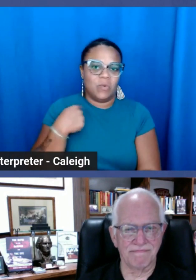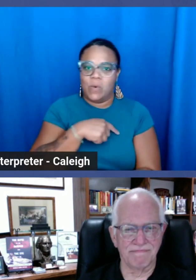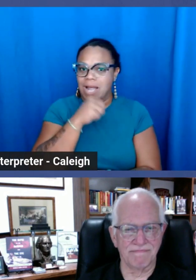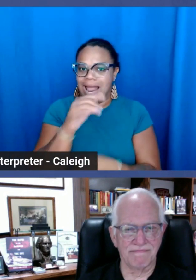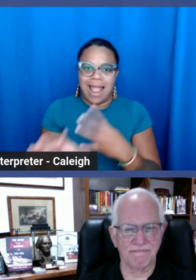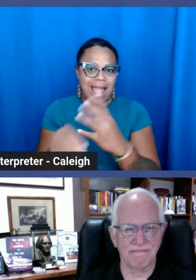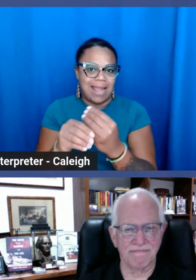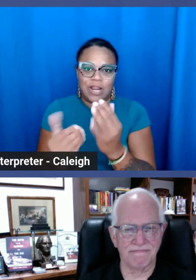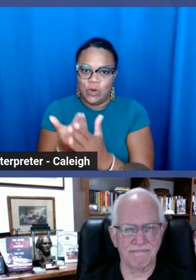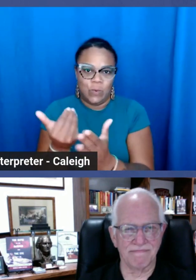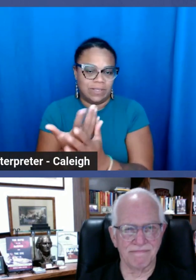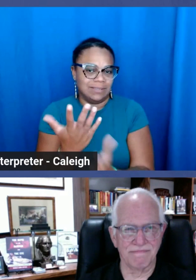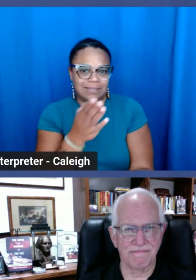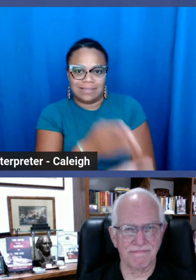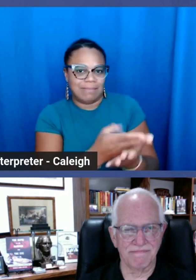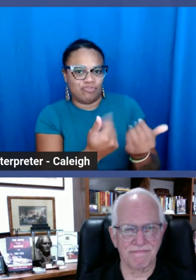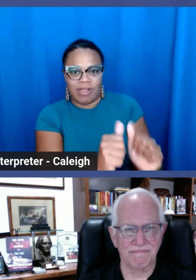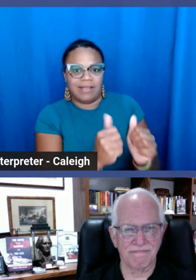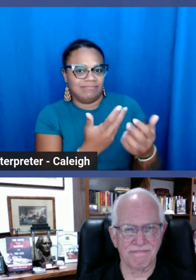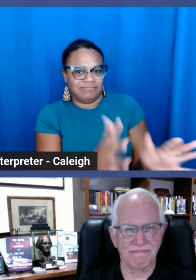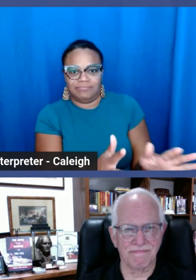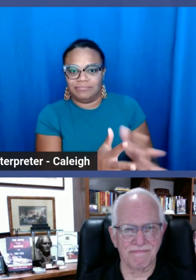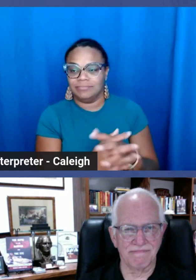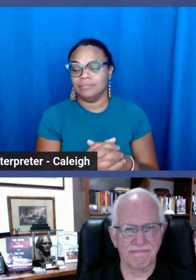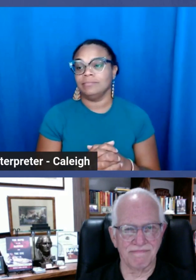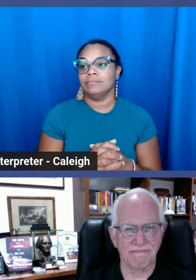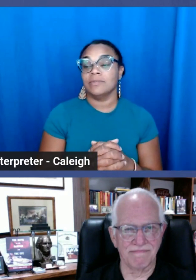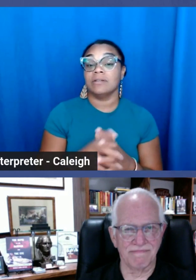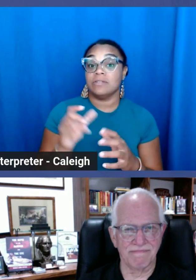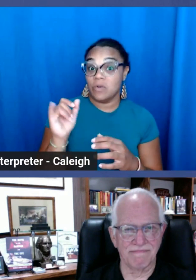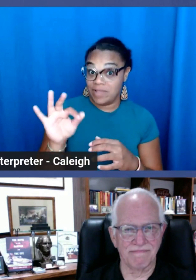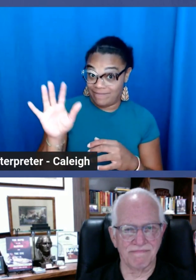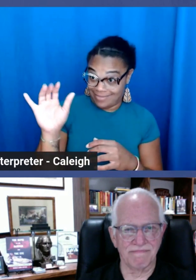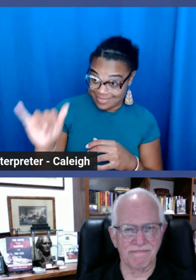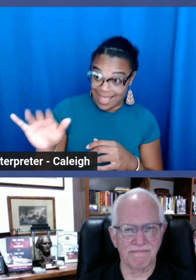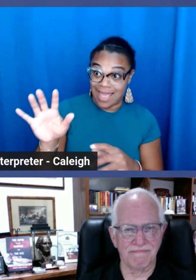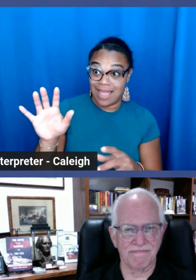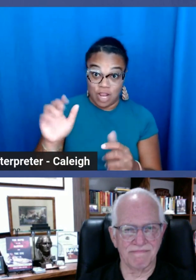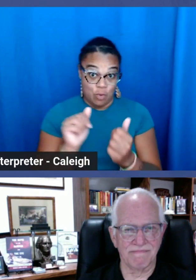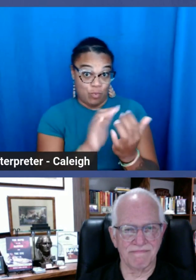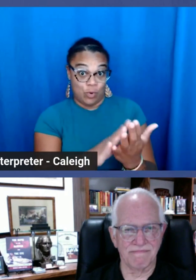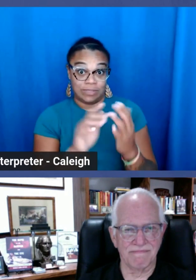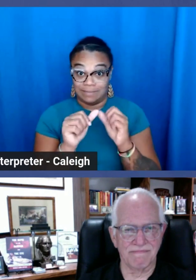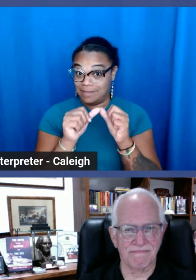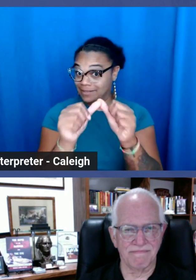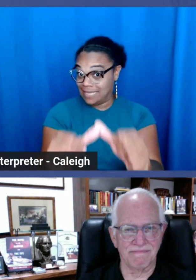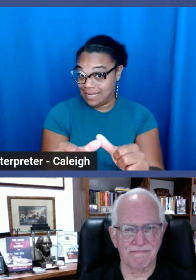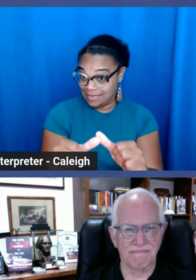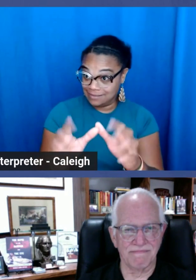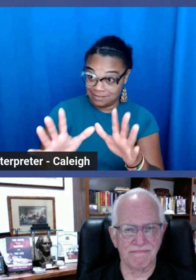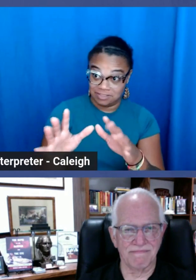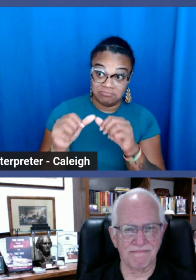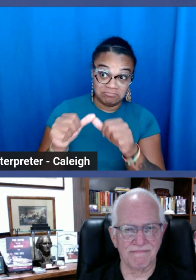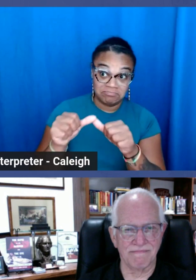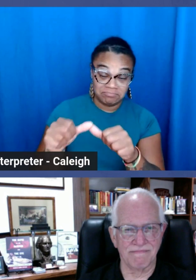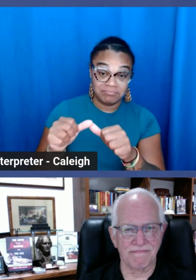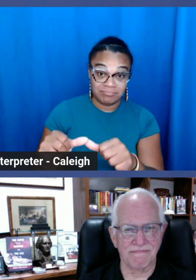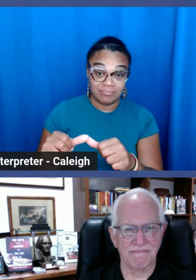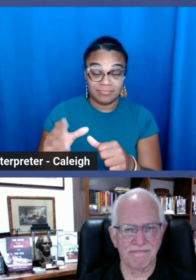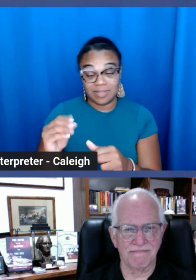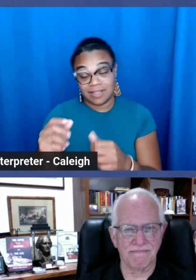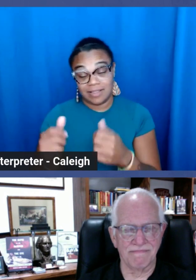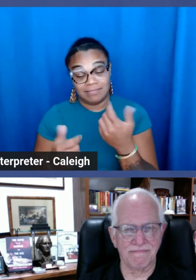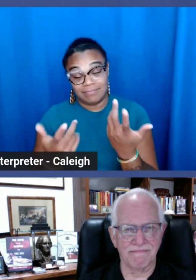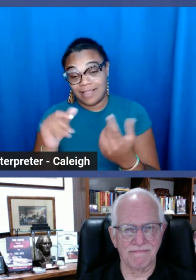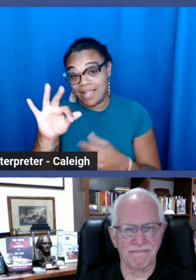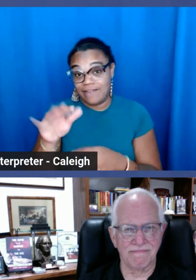trying. And so long as that maintains in the Supreme Court, and the Supreme Court does not